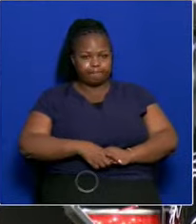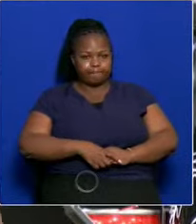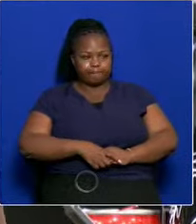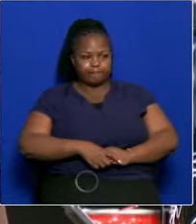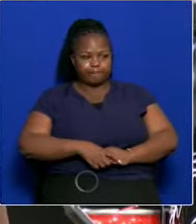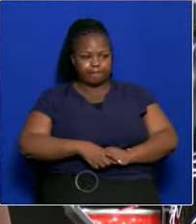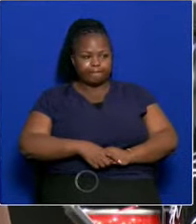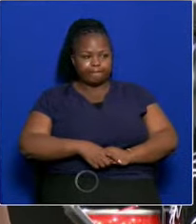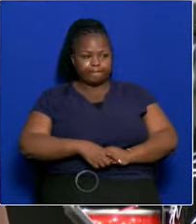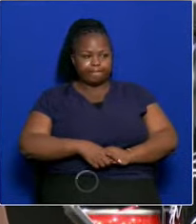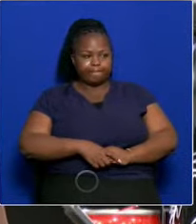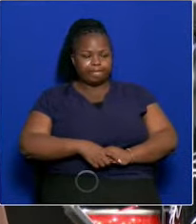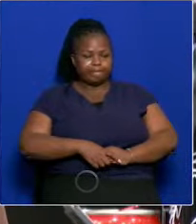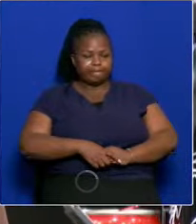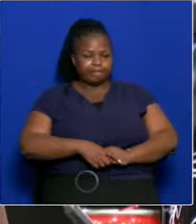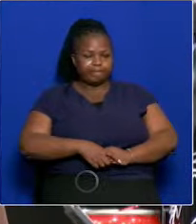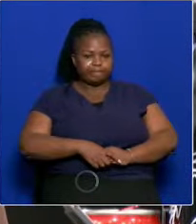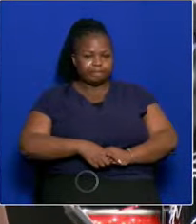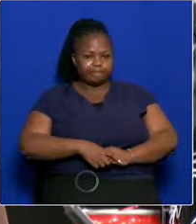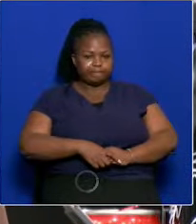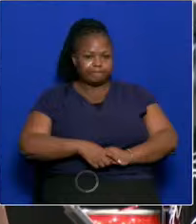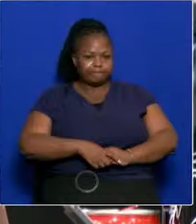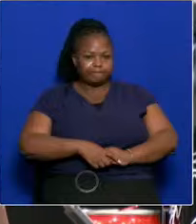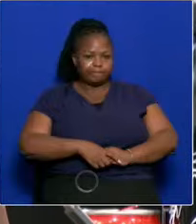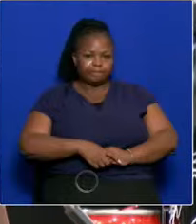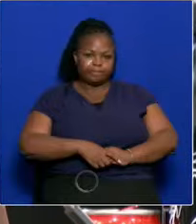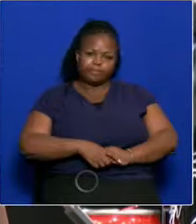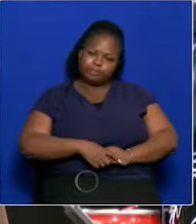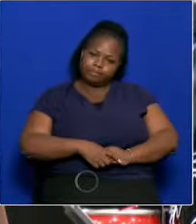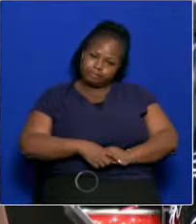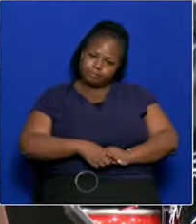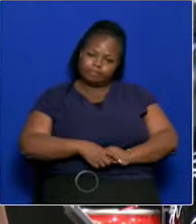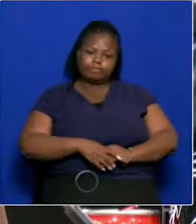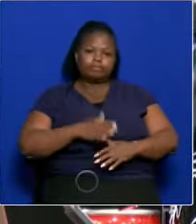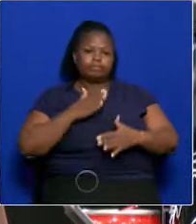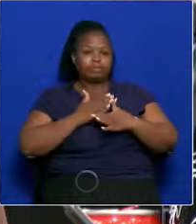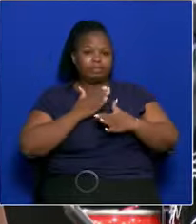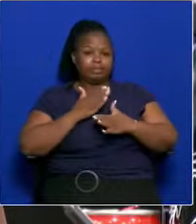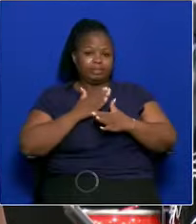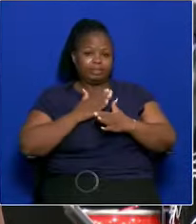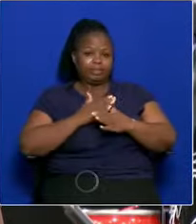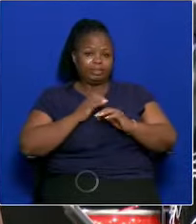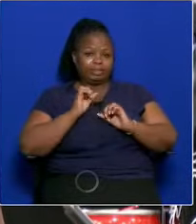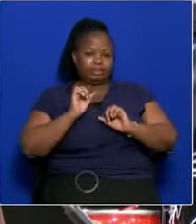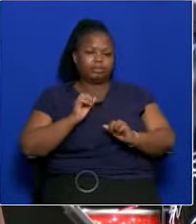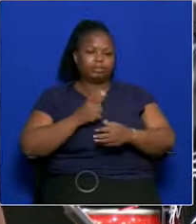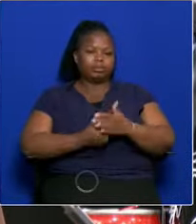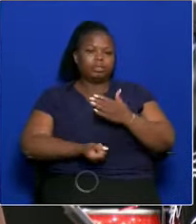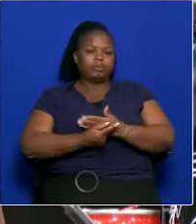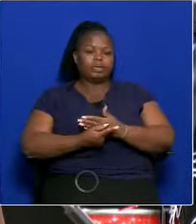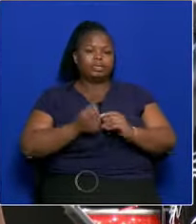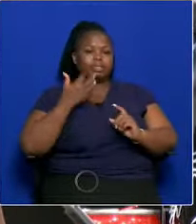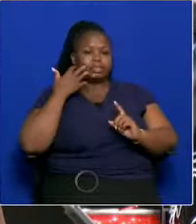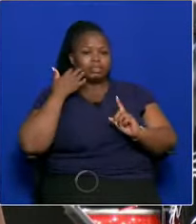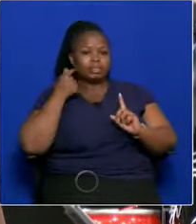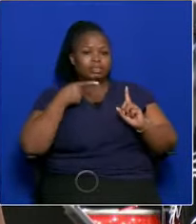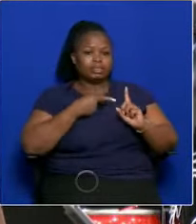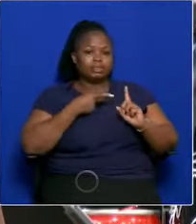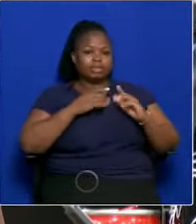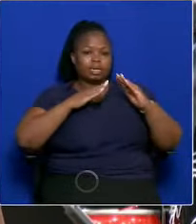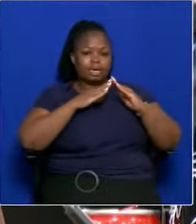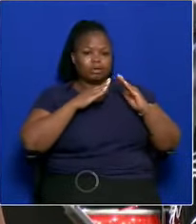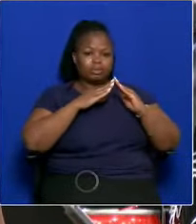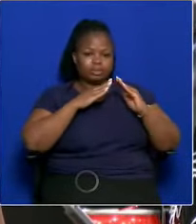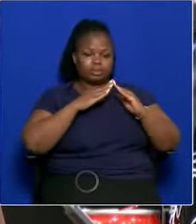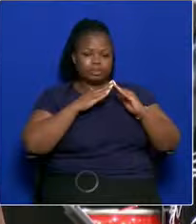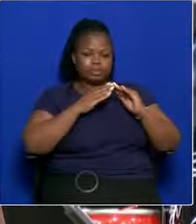General, the operations that were conducted at Mr. Matlala's house or premises, the first happened on the